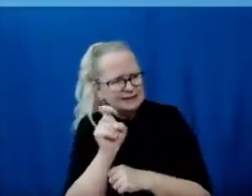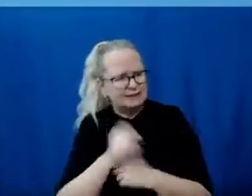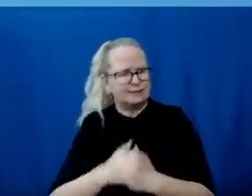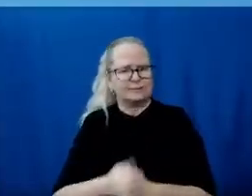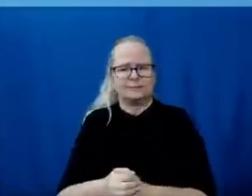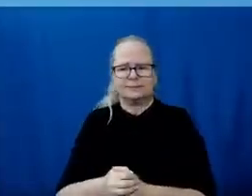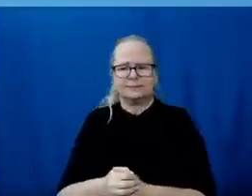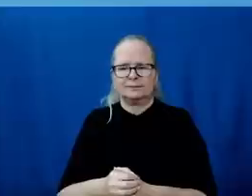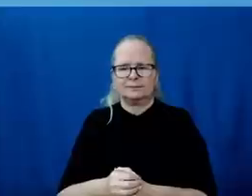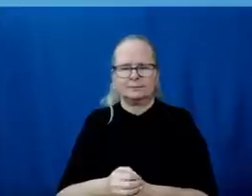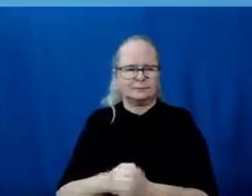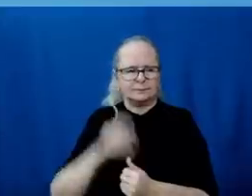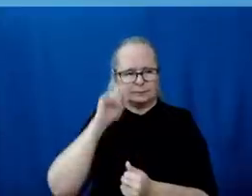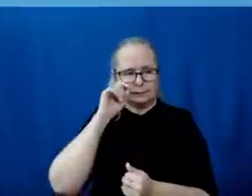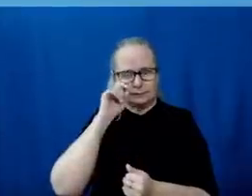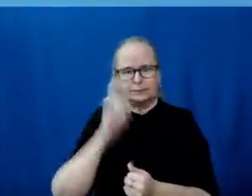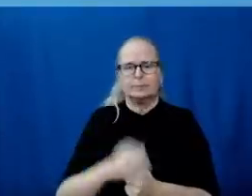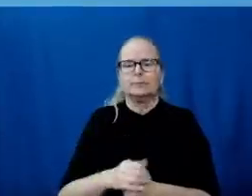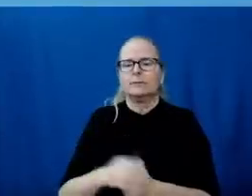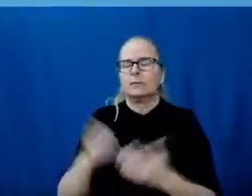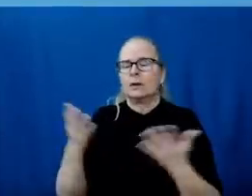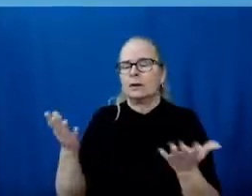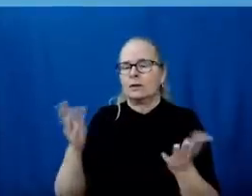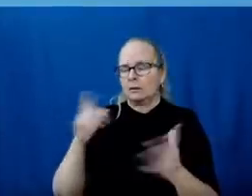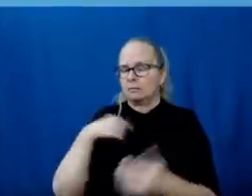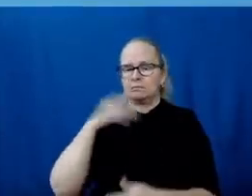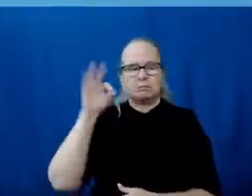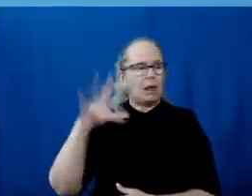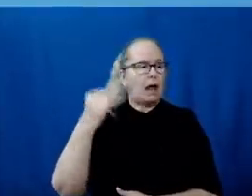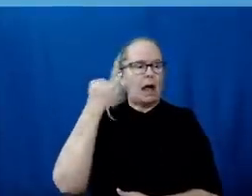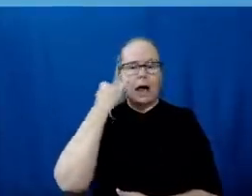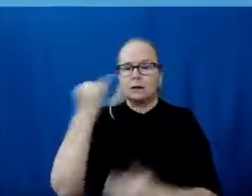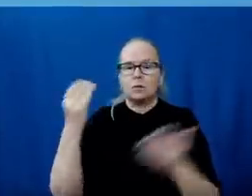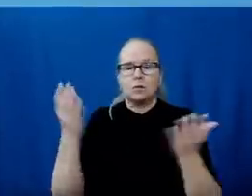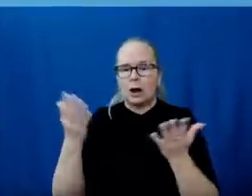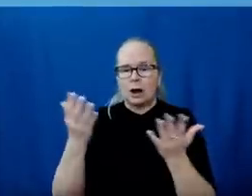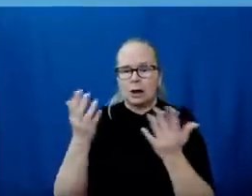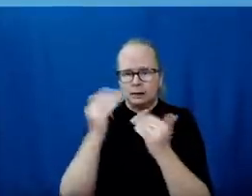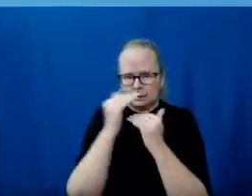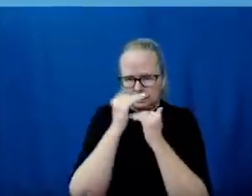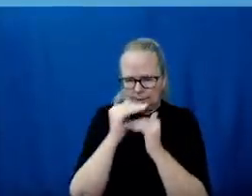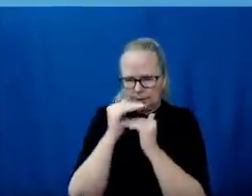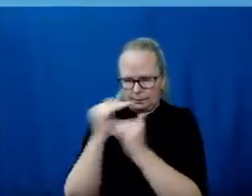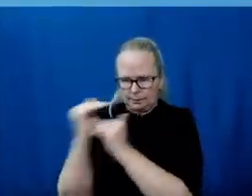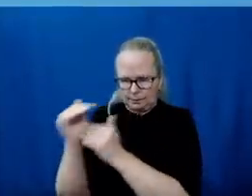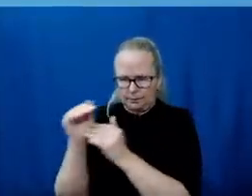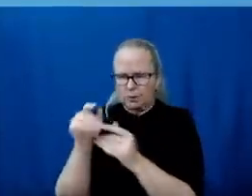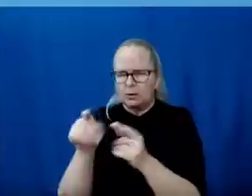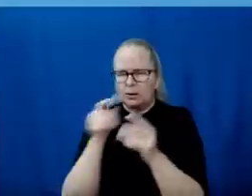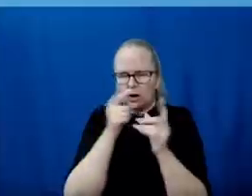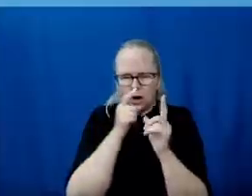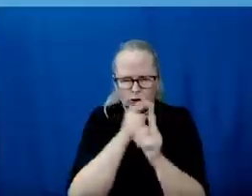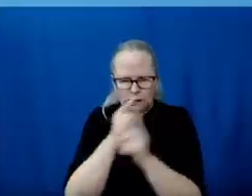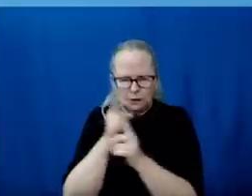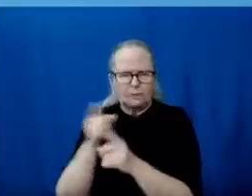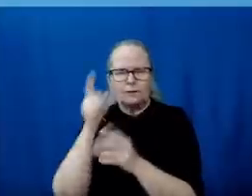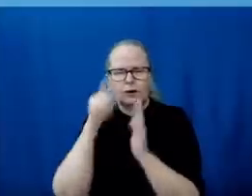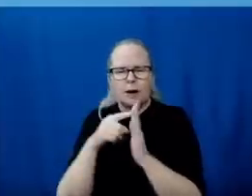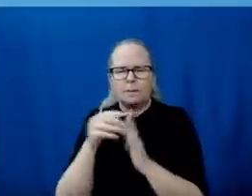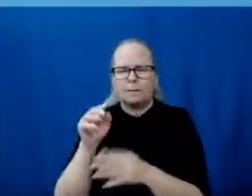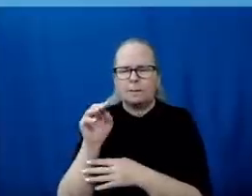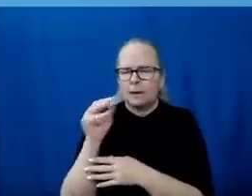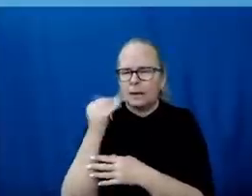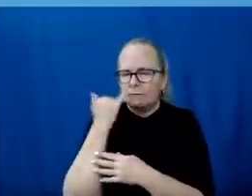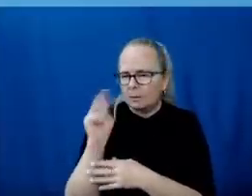it? Yeah, I mean, so the idea is, right now we're looking at a limited number of